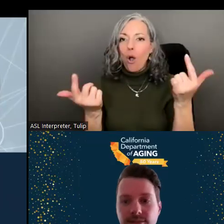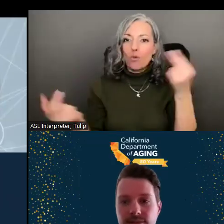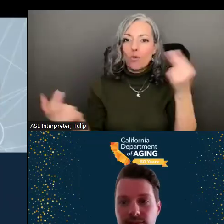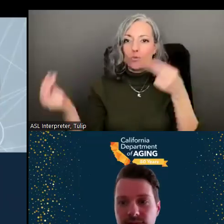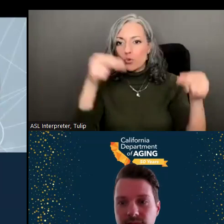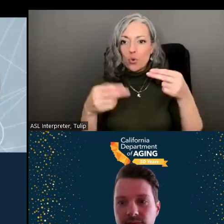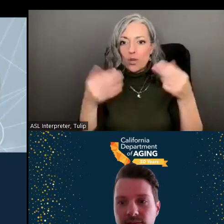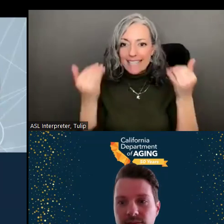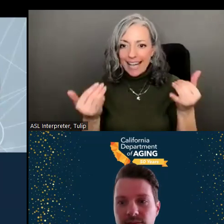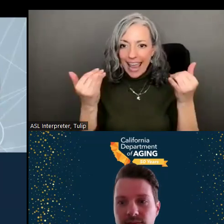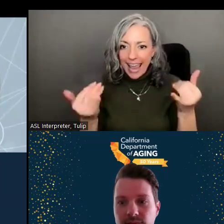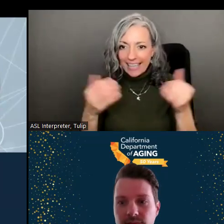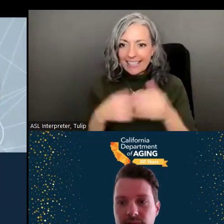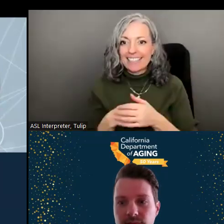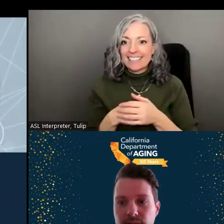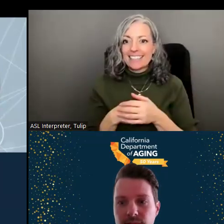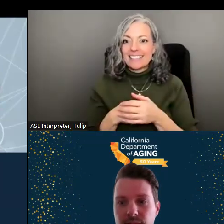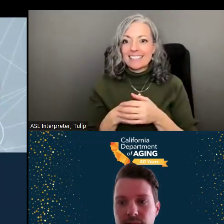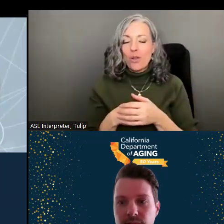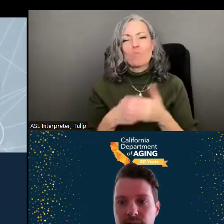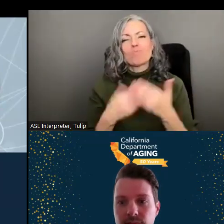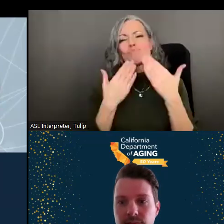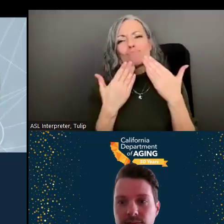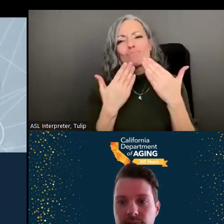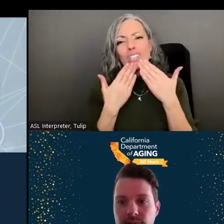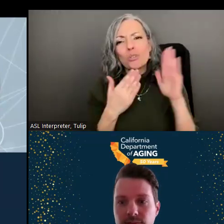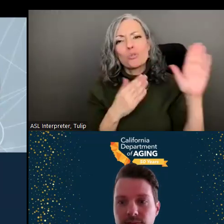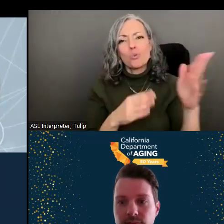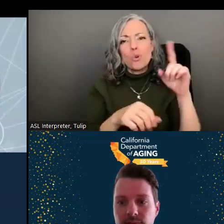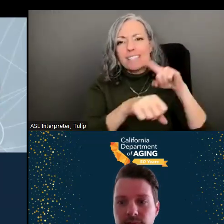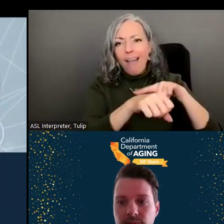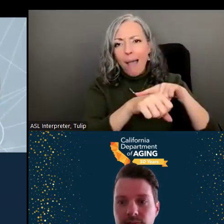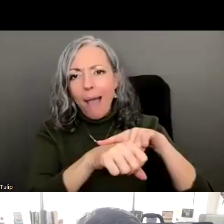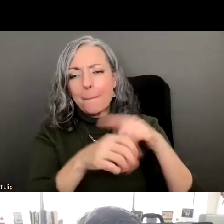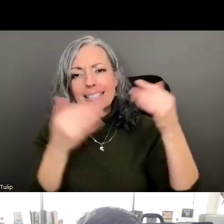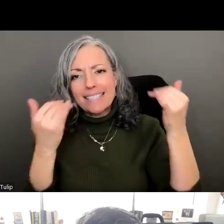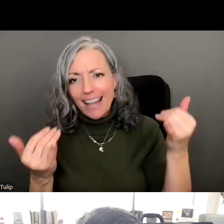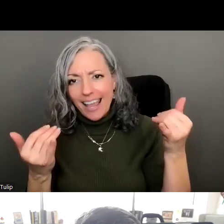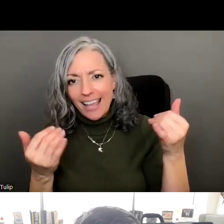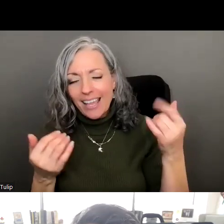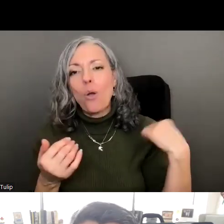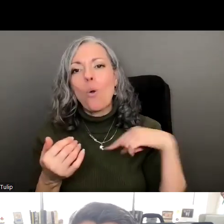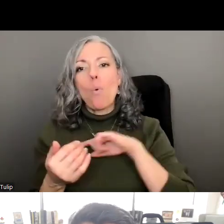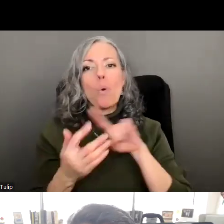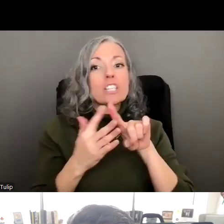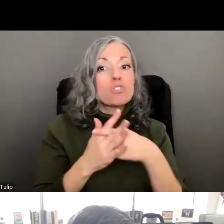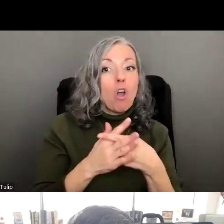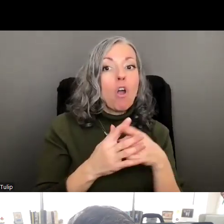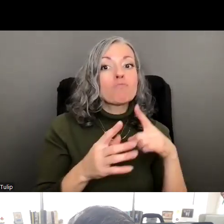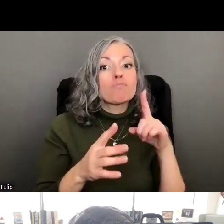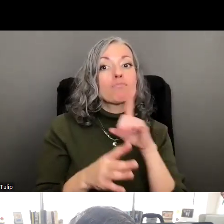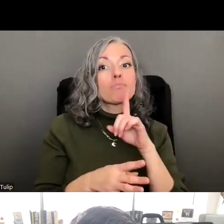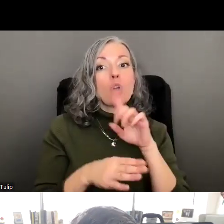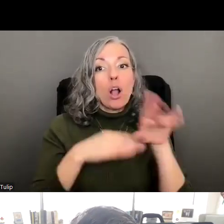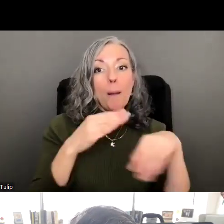today, we are very grateful for your time today as we kind of begin to talk about